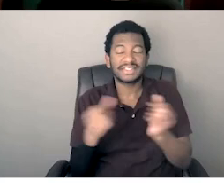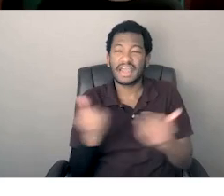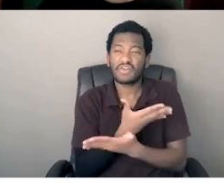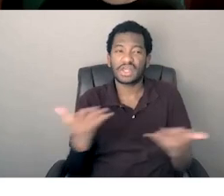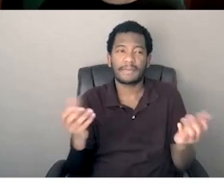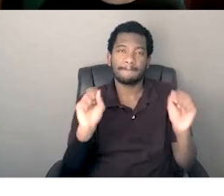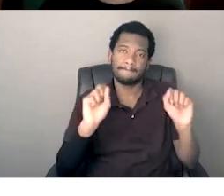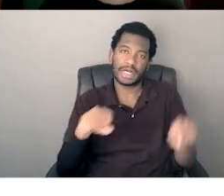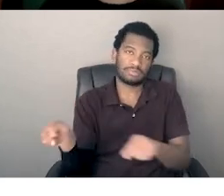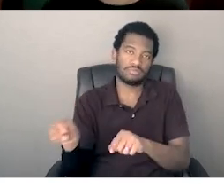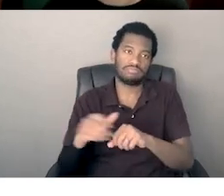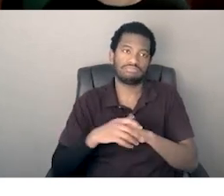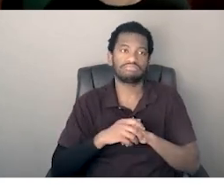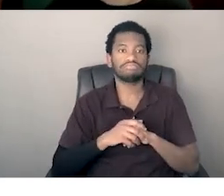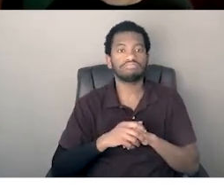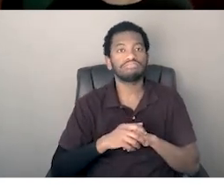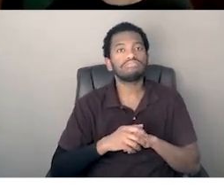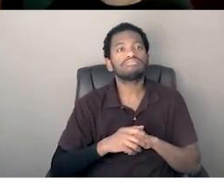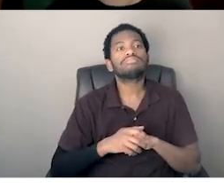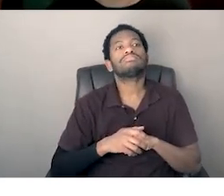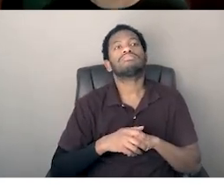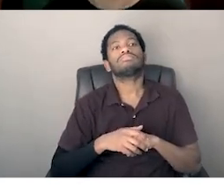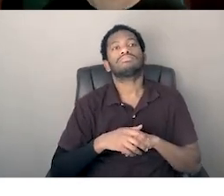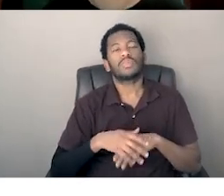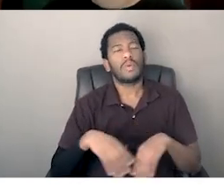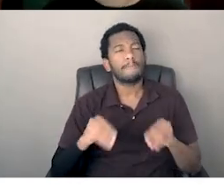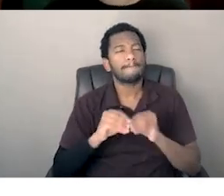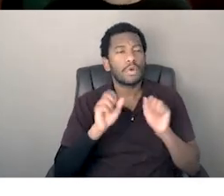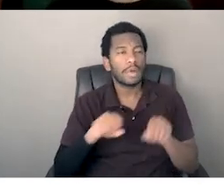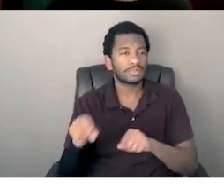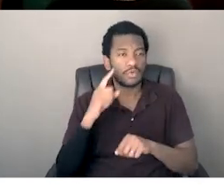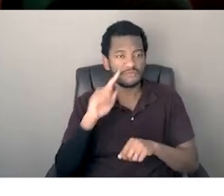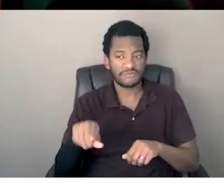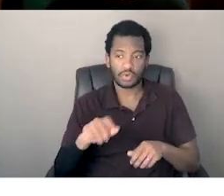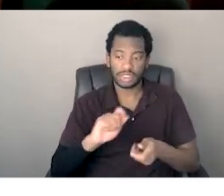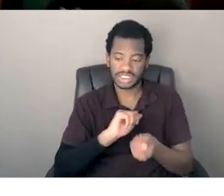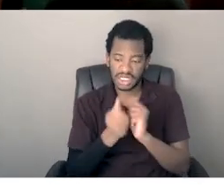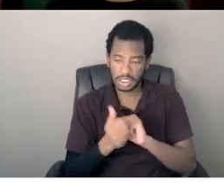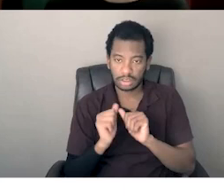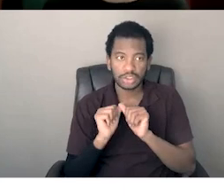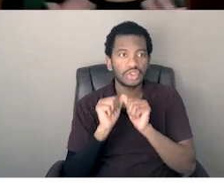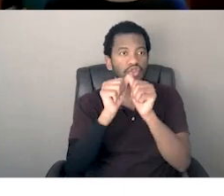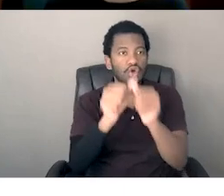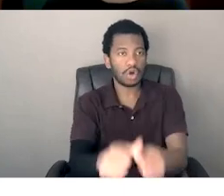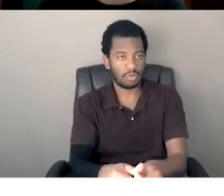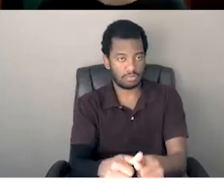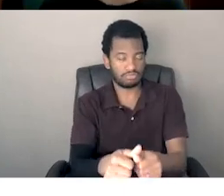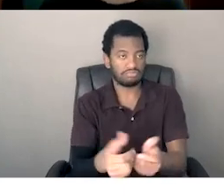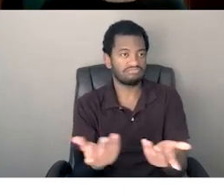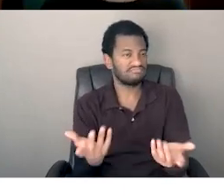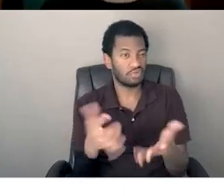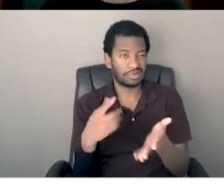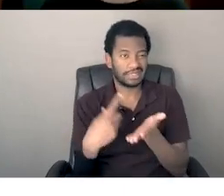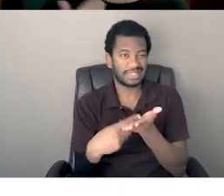this way, it's more possible to have durable change, right? We talked about how our systems widen the